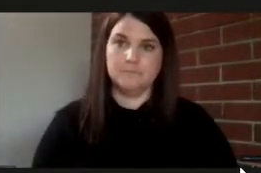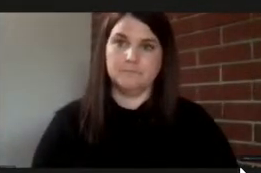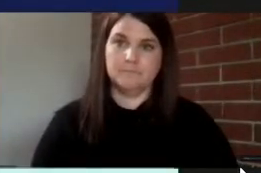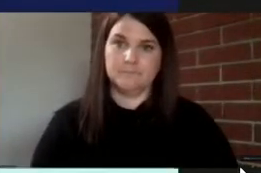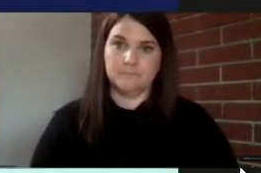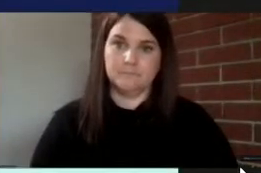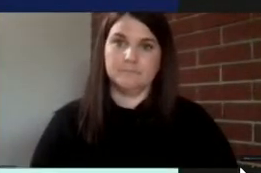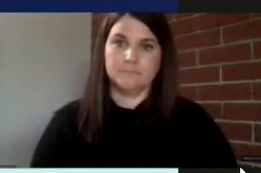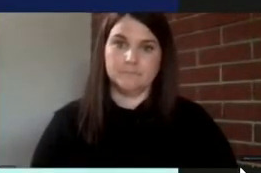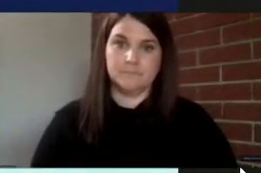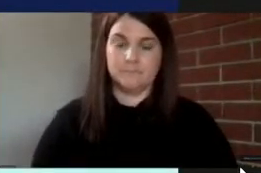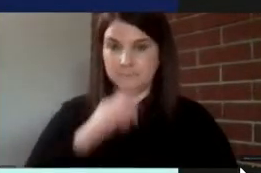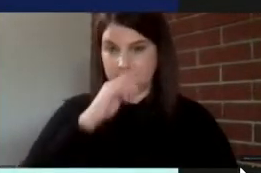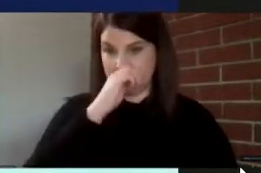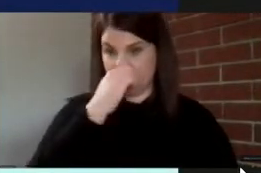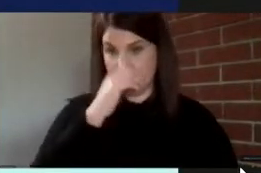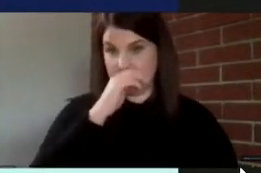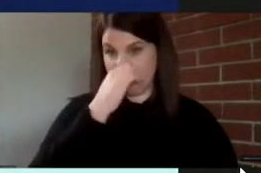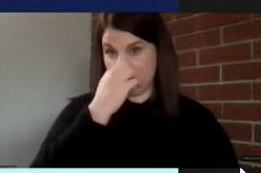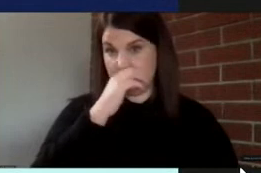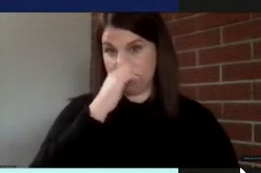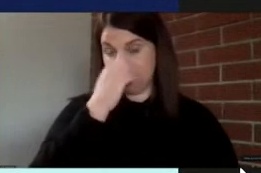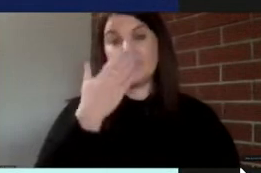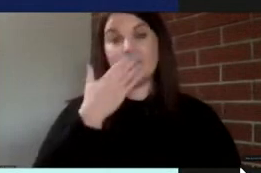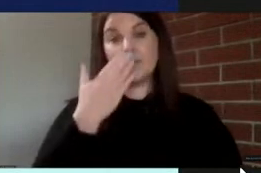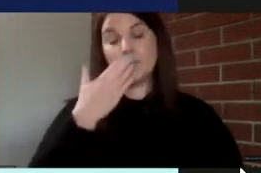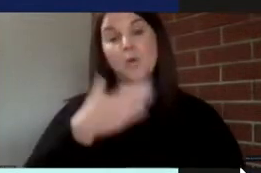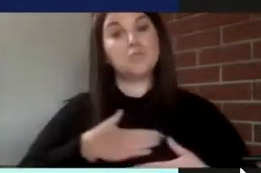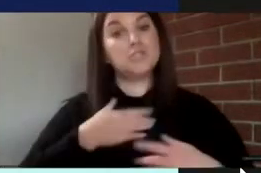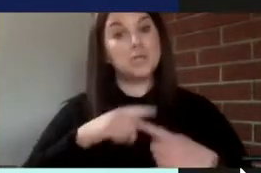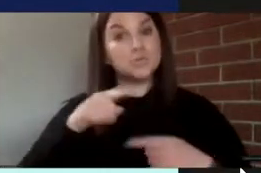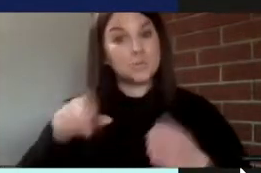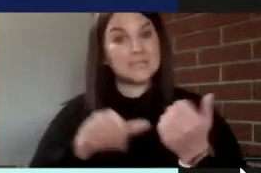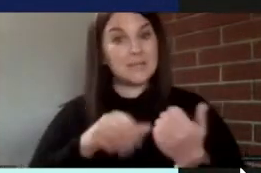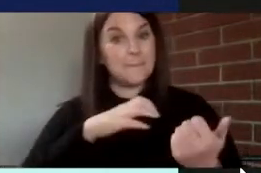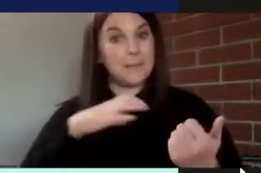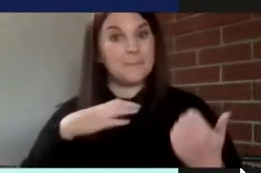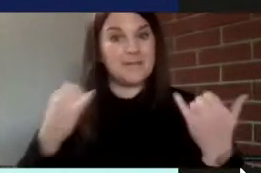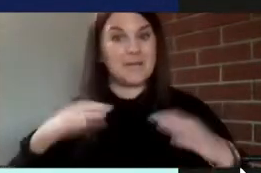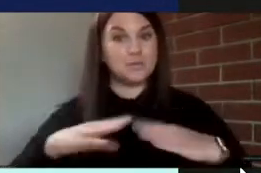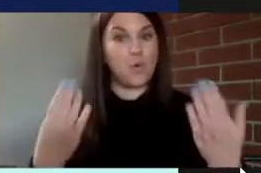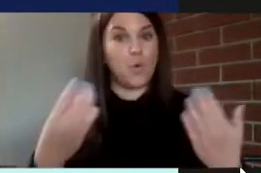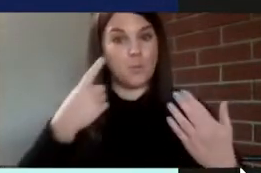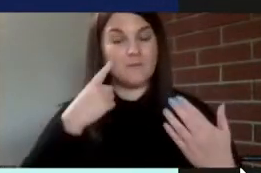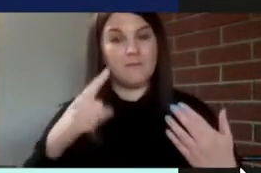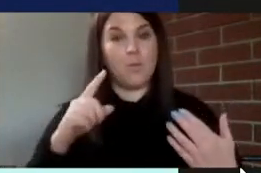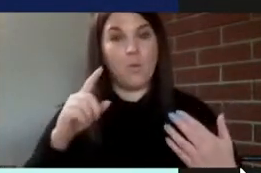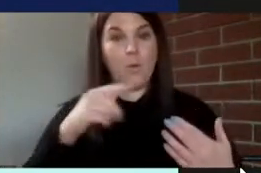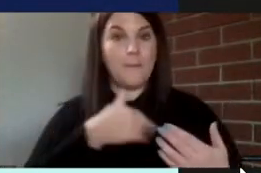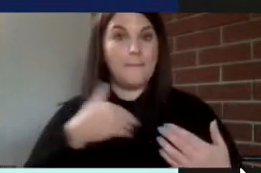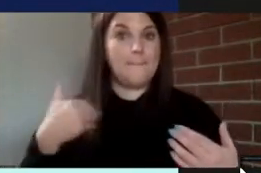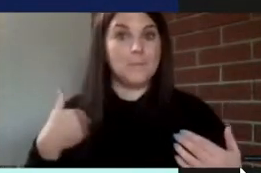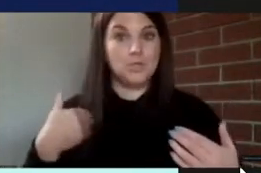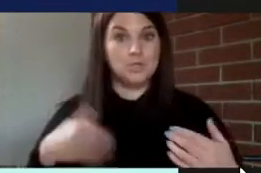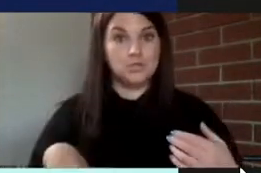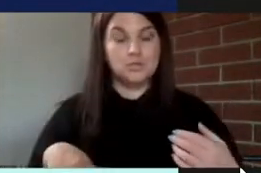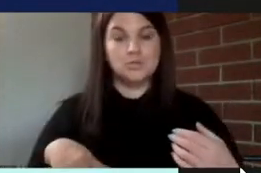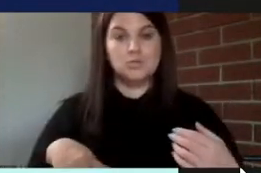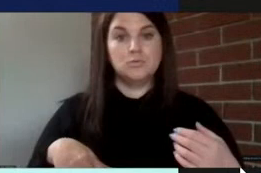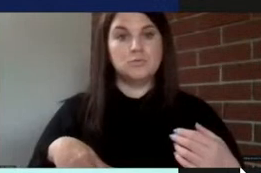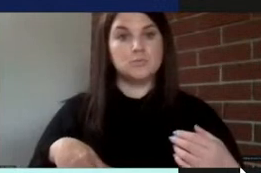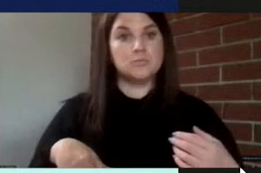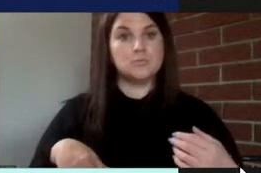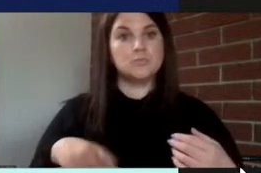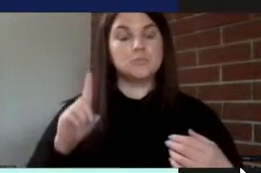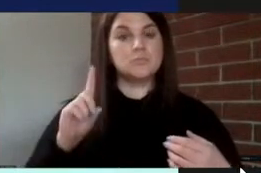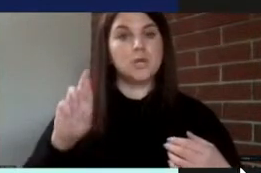Thank you, Dr. Venters. All right, appreciation to the subcommittee and the members. It is open for all the task force members. Dr.